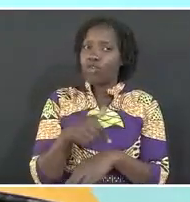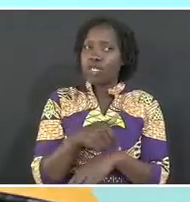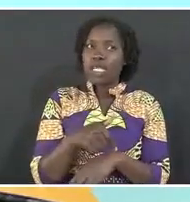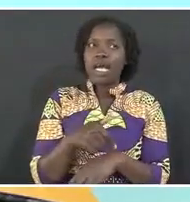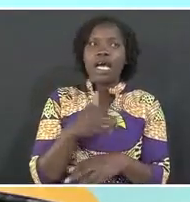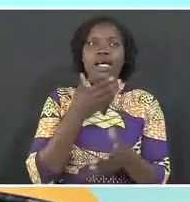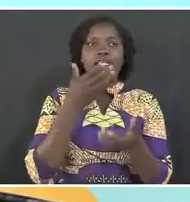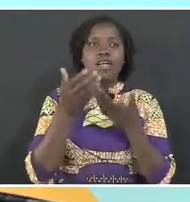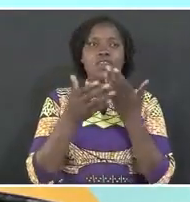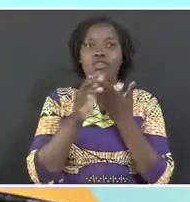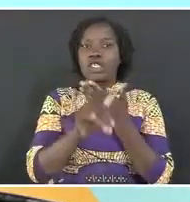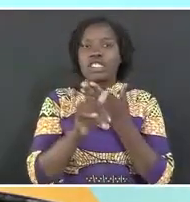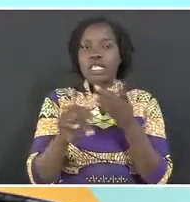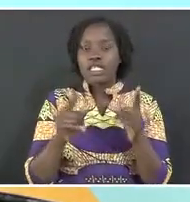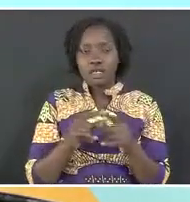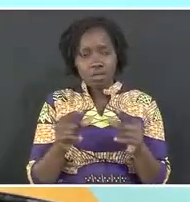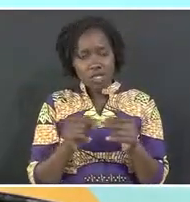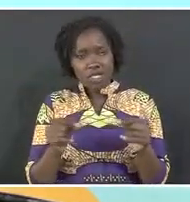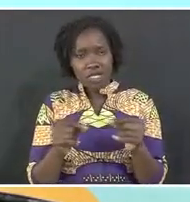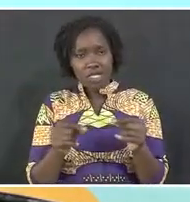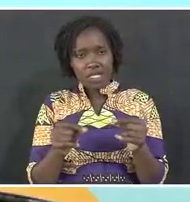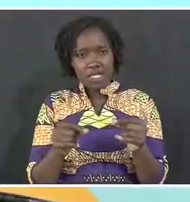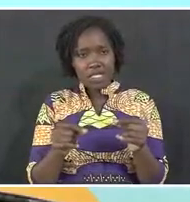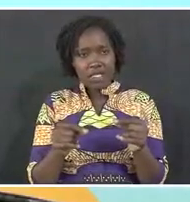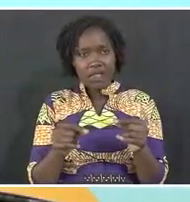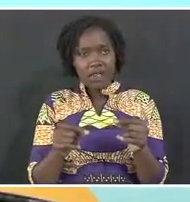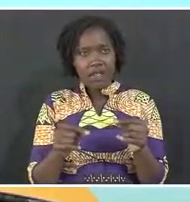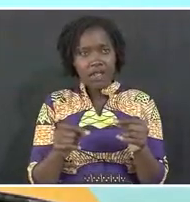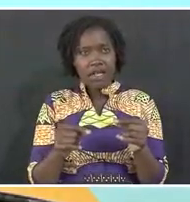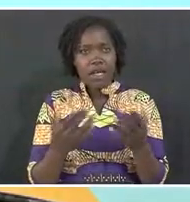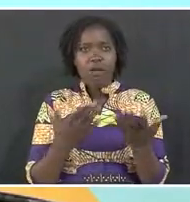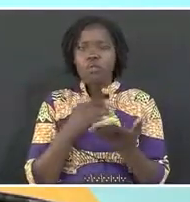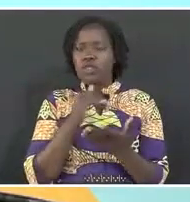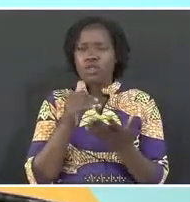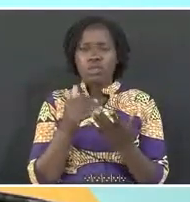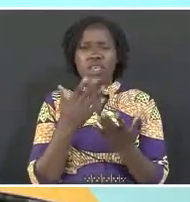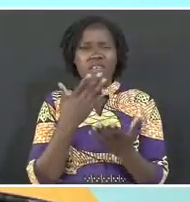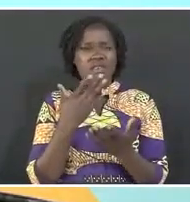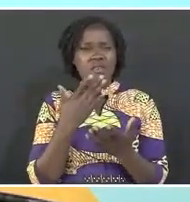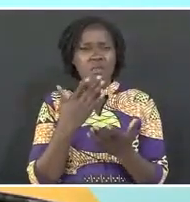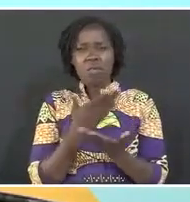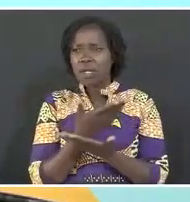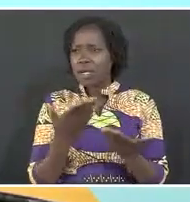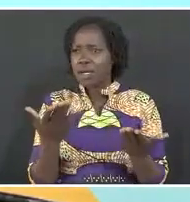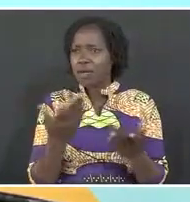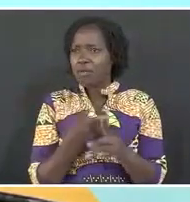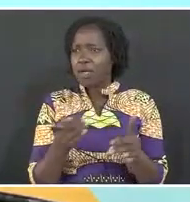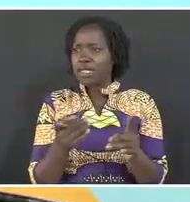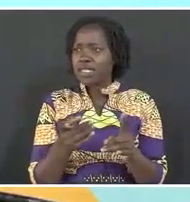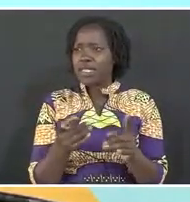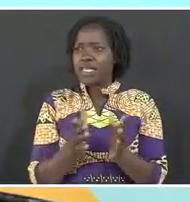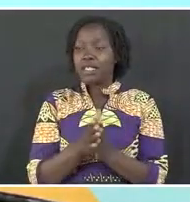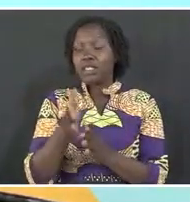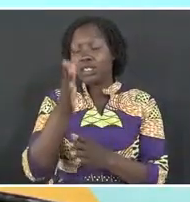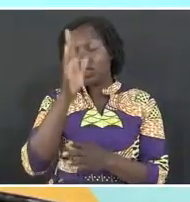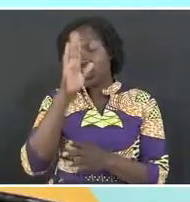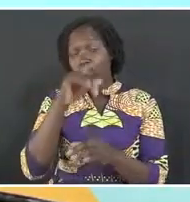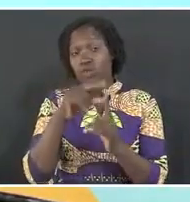want to confess that the message may not be very popular, but it is God's